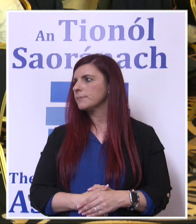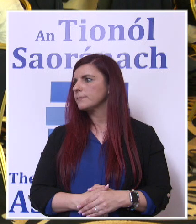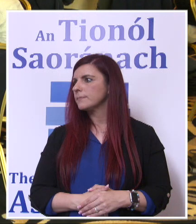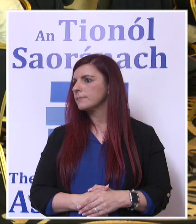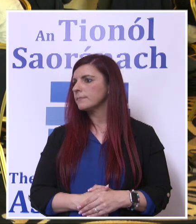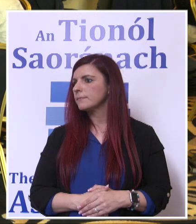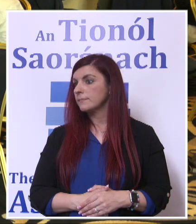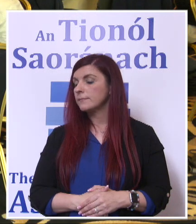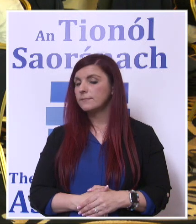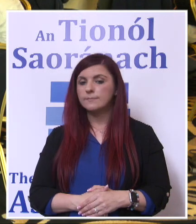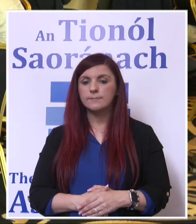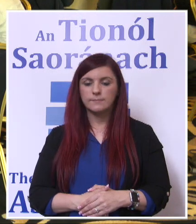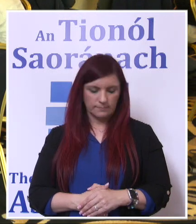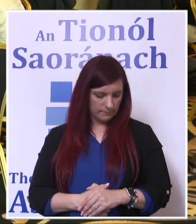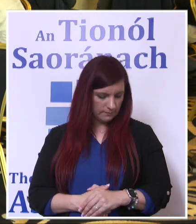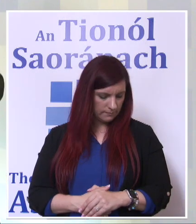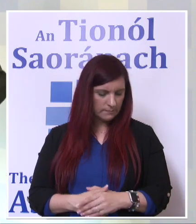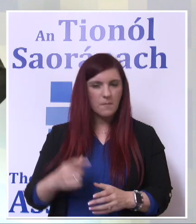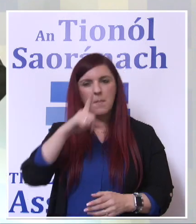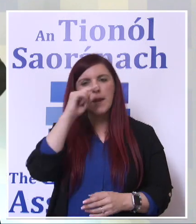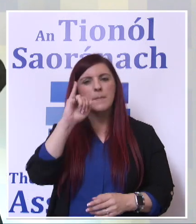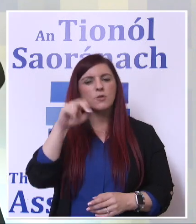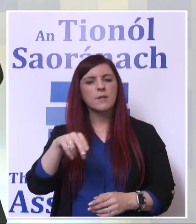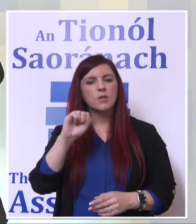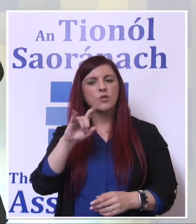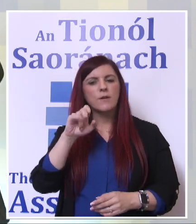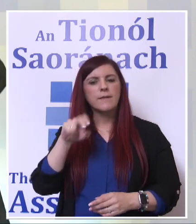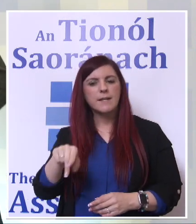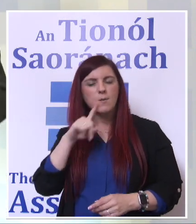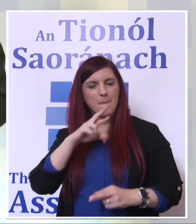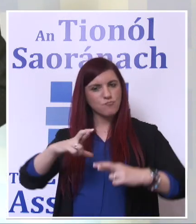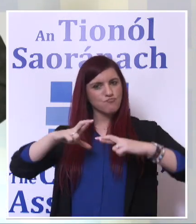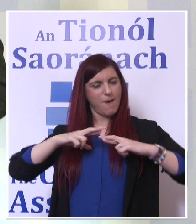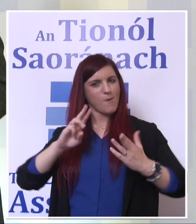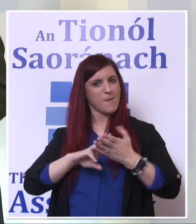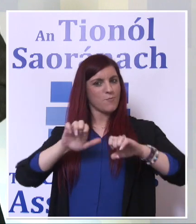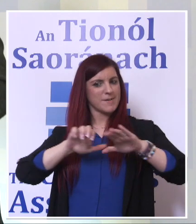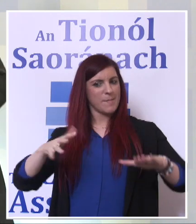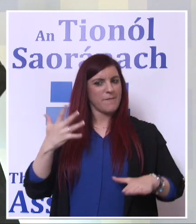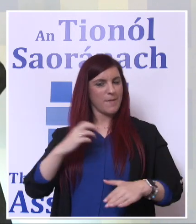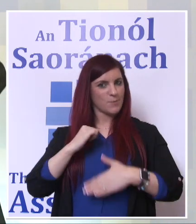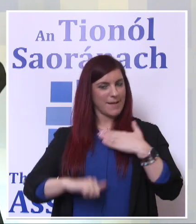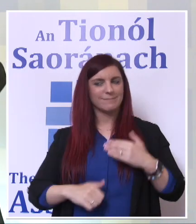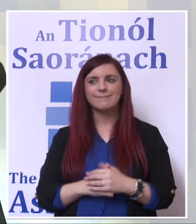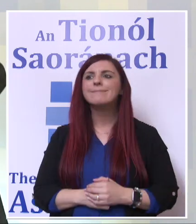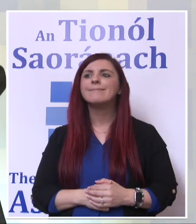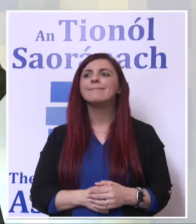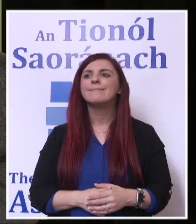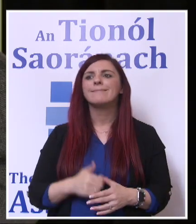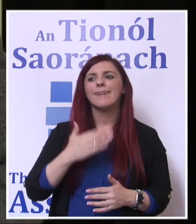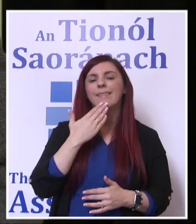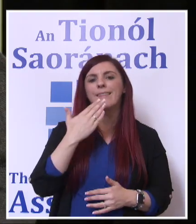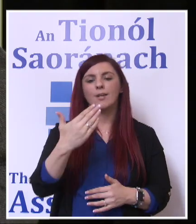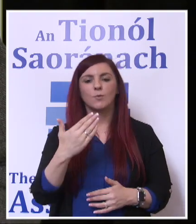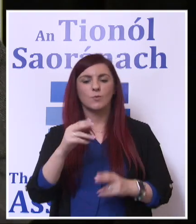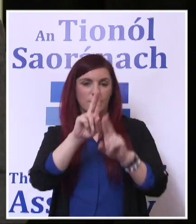Hey there, my name is Jason Sheridan and proud member of Table 5. And thank you to the international speakers